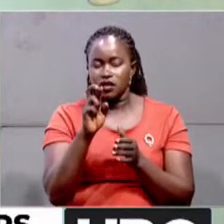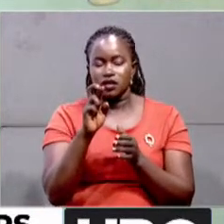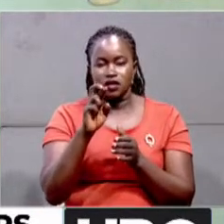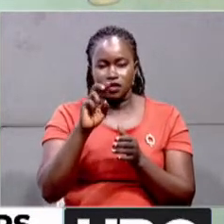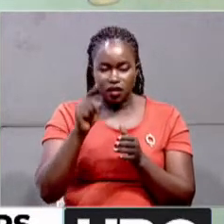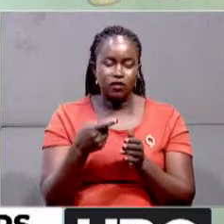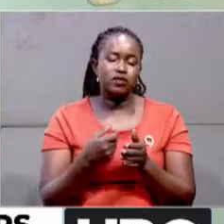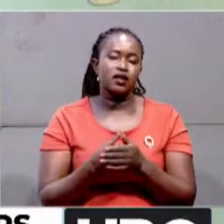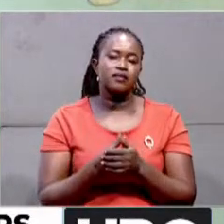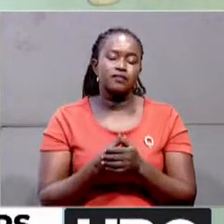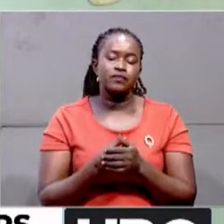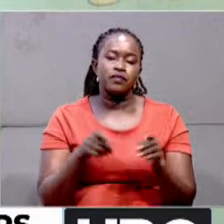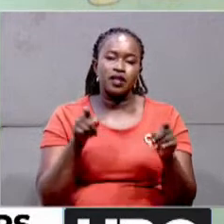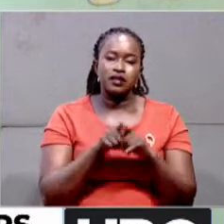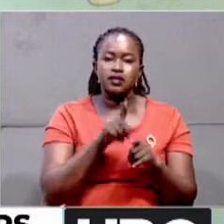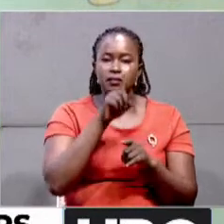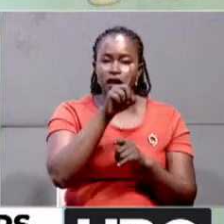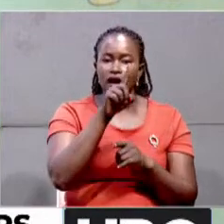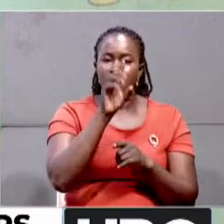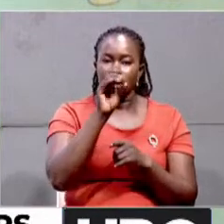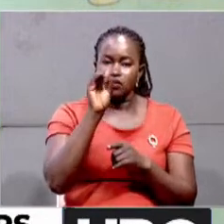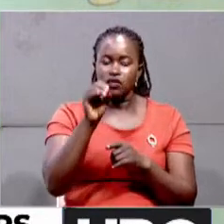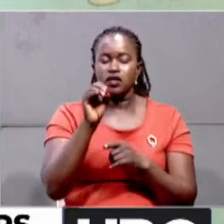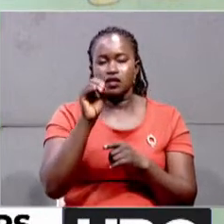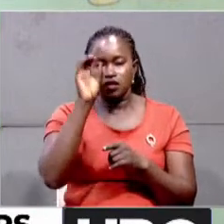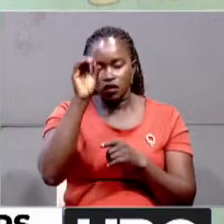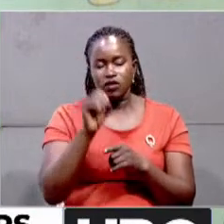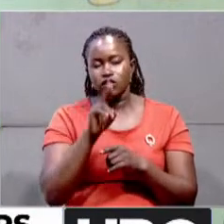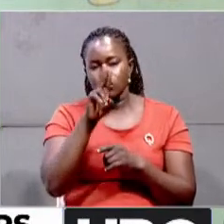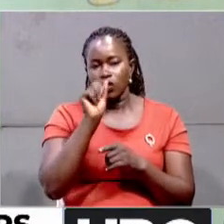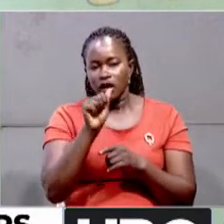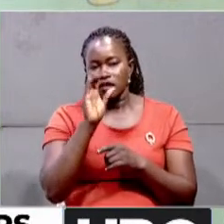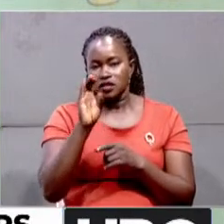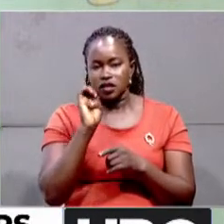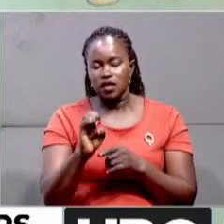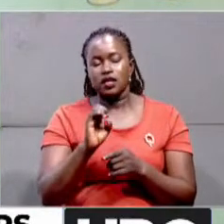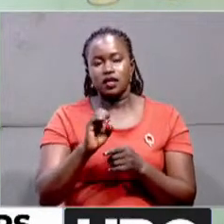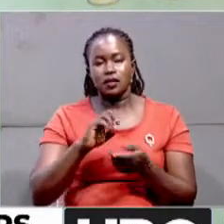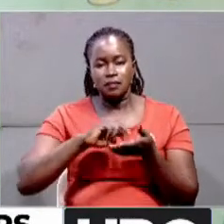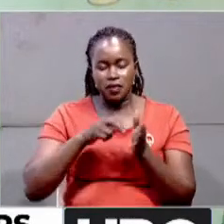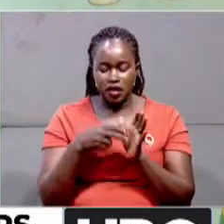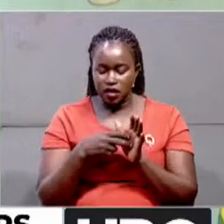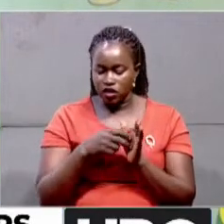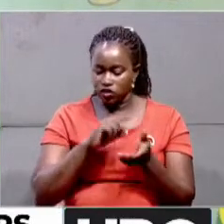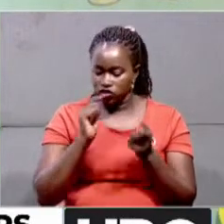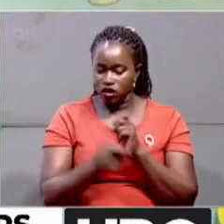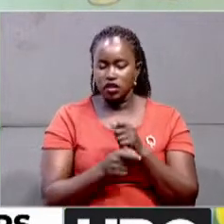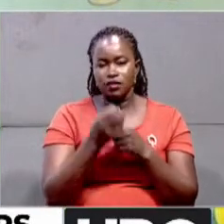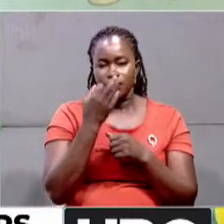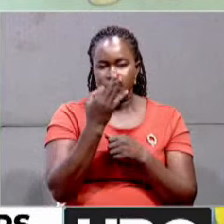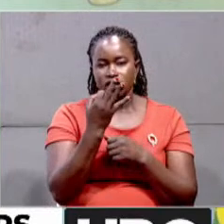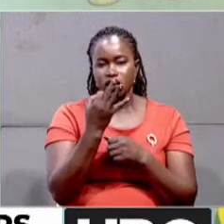328,000 and 100% USCE will translate into